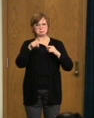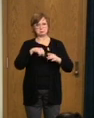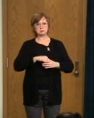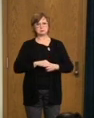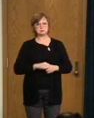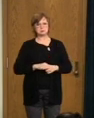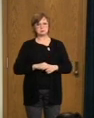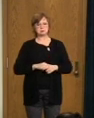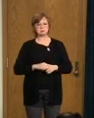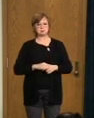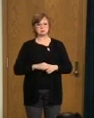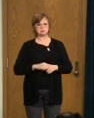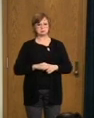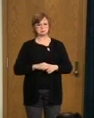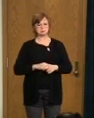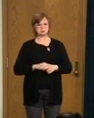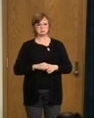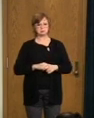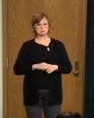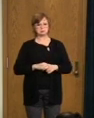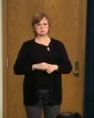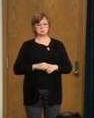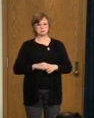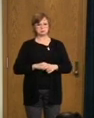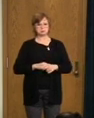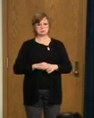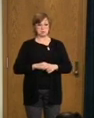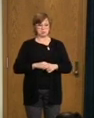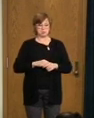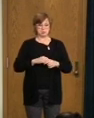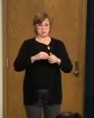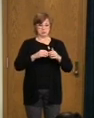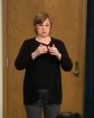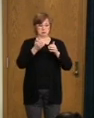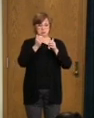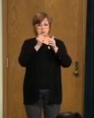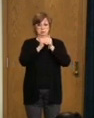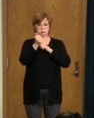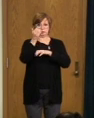slowdown after Christmas for 2 or 3 weeks, and hopefully,